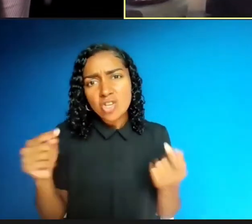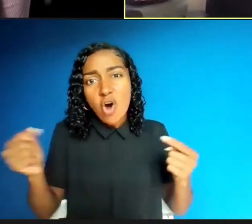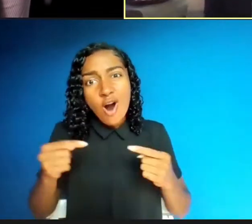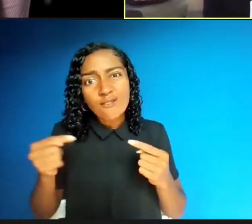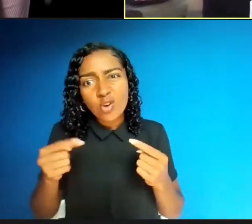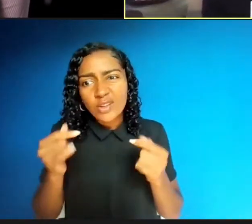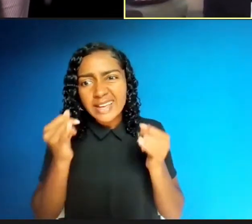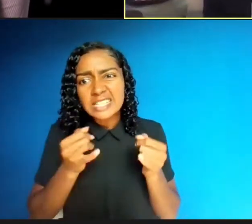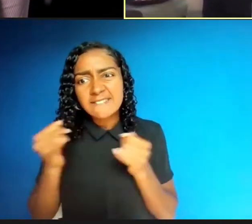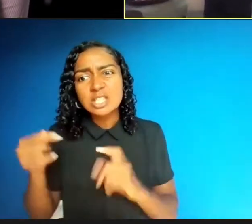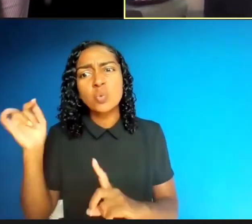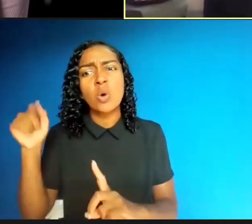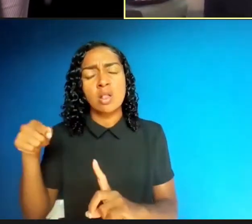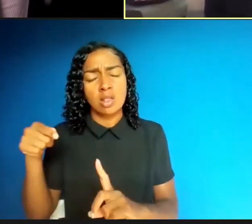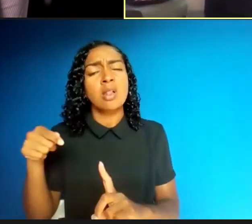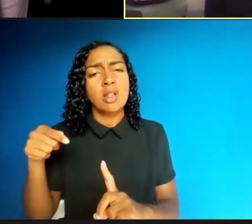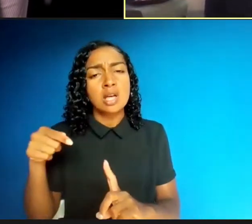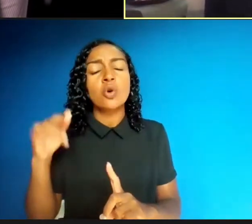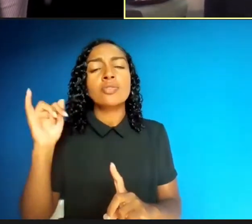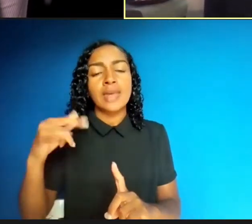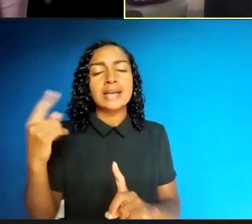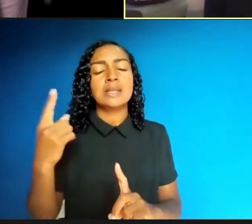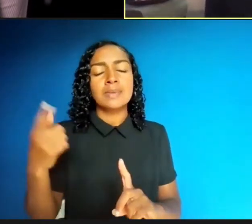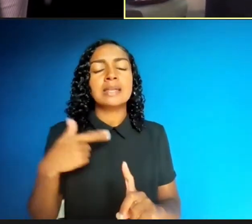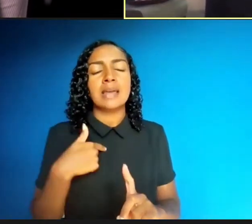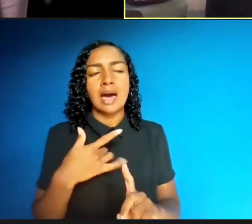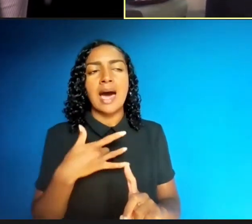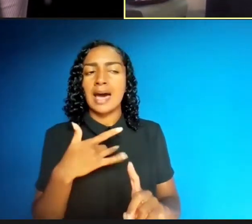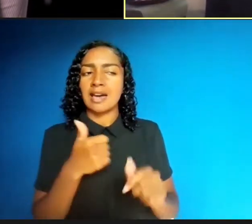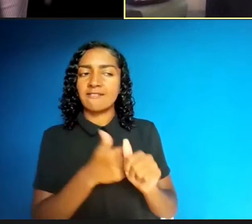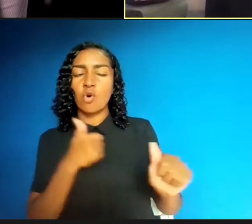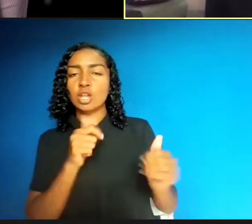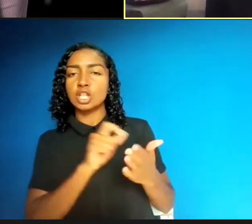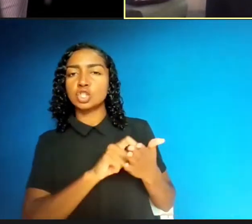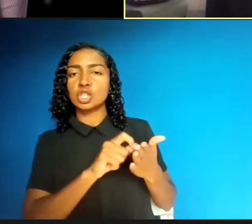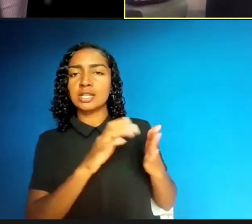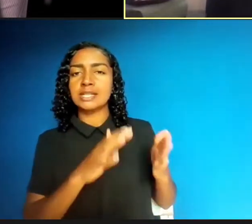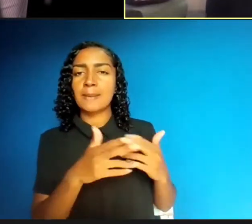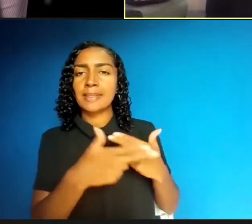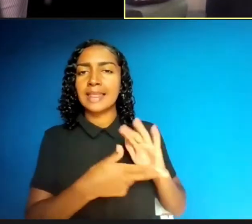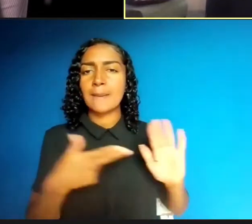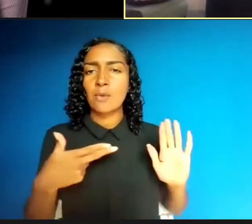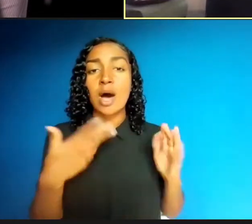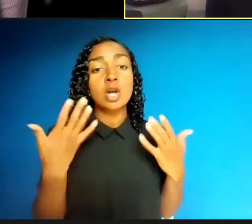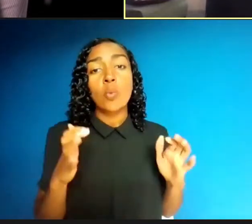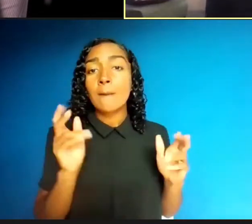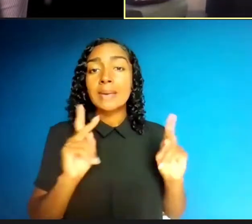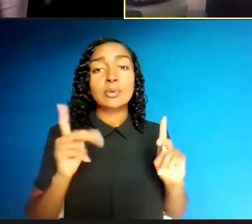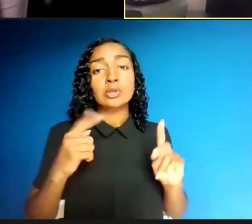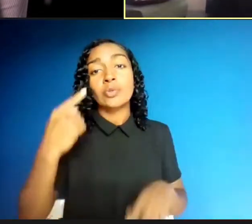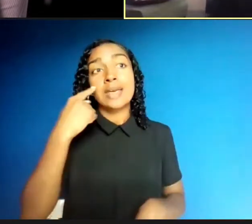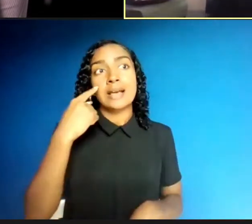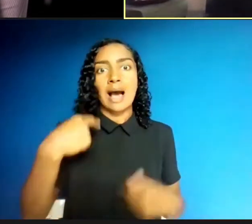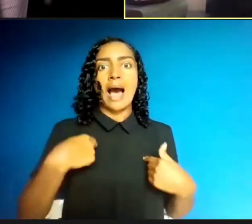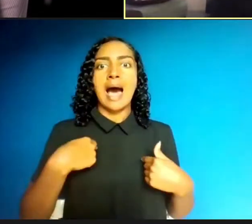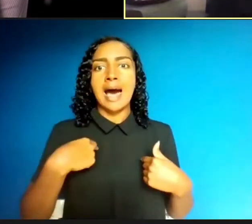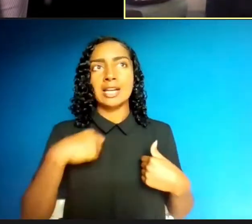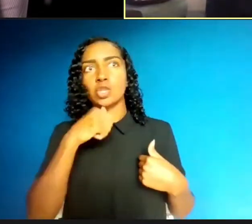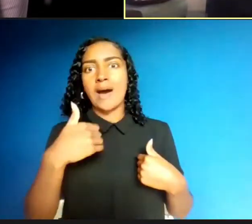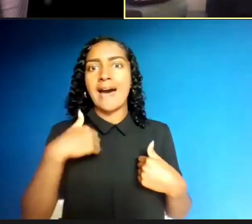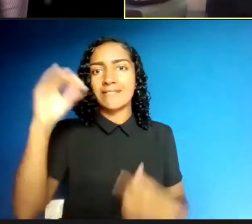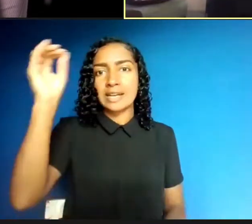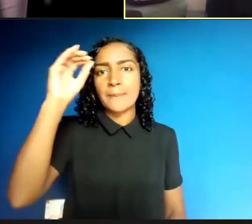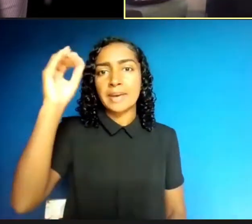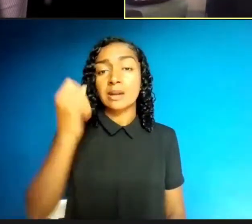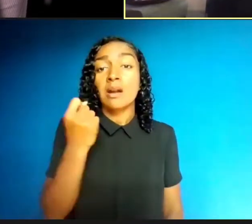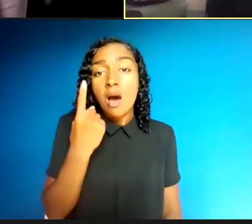that's the thing that keeps me away from the journalism label, because I don't want to be anybody to ever think that I don't have an opinion. However, I am inspired by many journalists